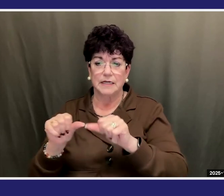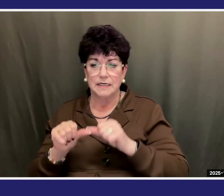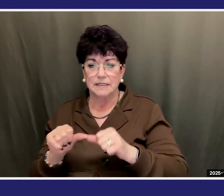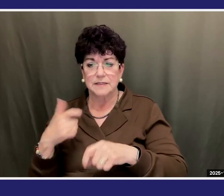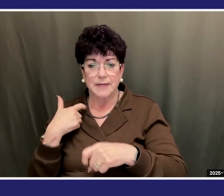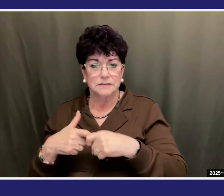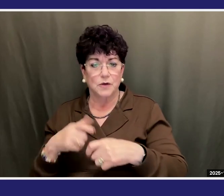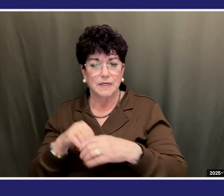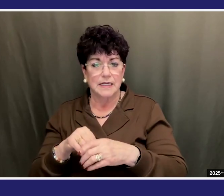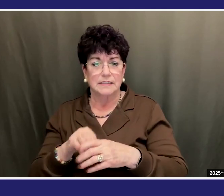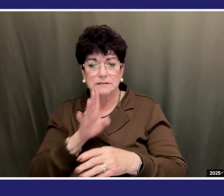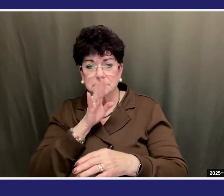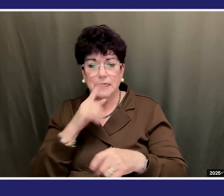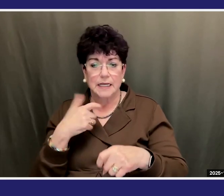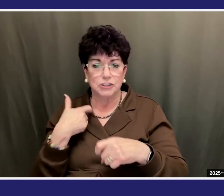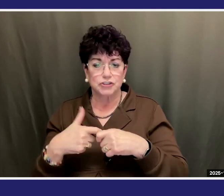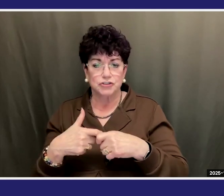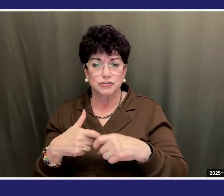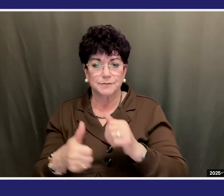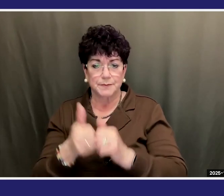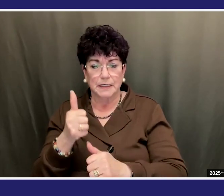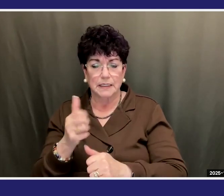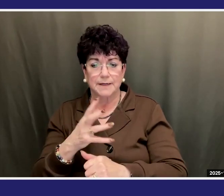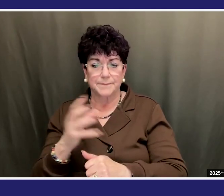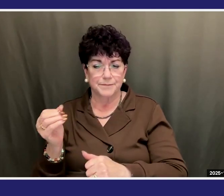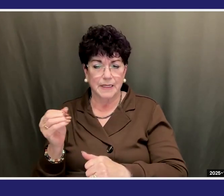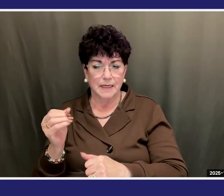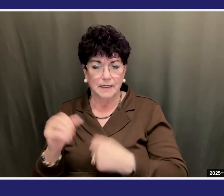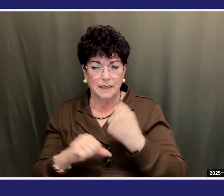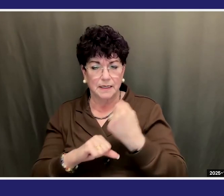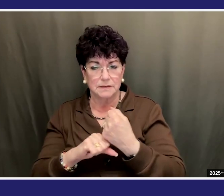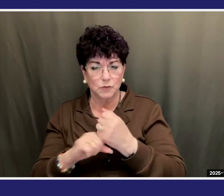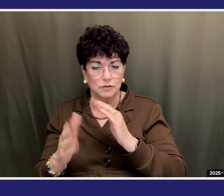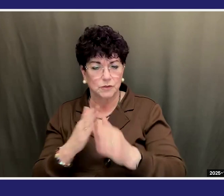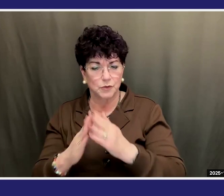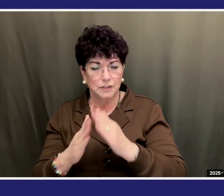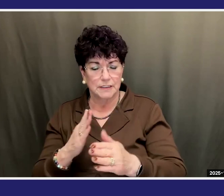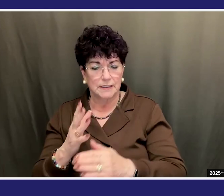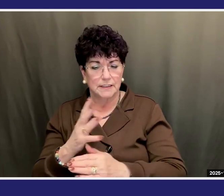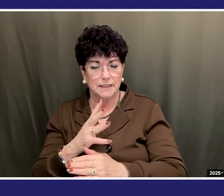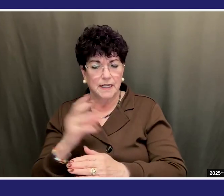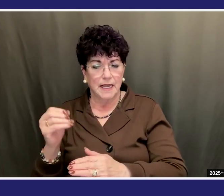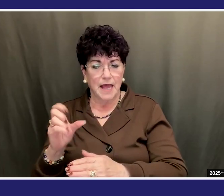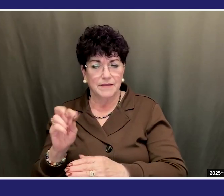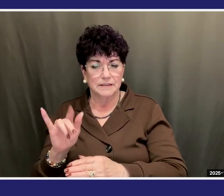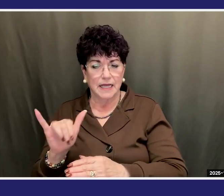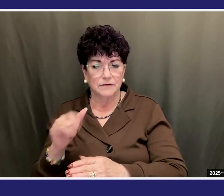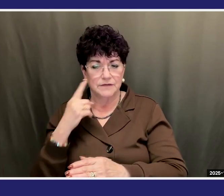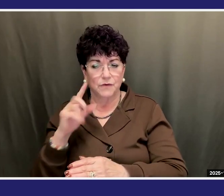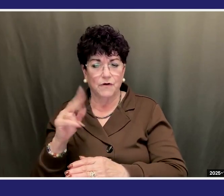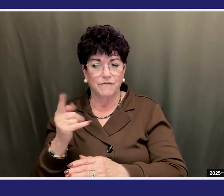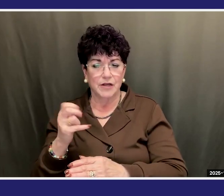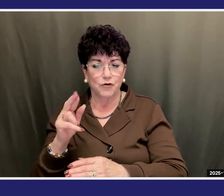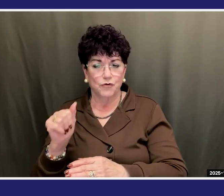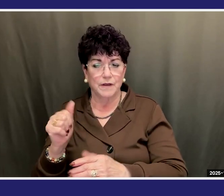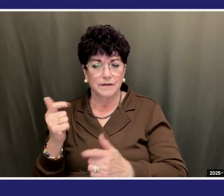Mayormente support yo the apoyo a la community. comunidad de And habla in the mixteco, ya que en county el of condado de Ventura, there's Ventura a hay big un gran number número de nuestra who comunidad speak Mixteco hablantes in mixtecos